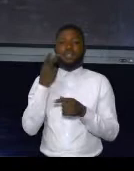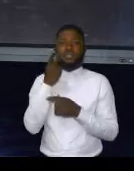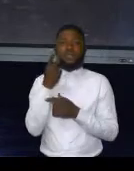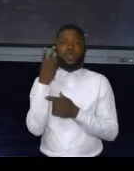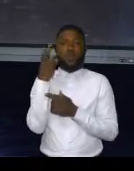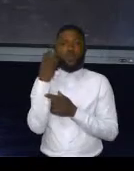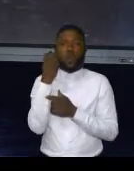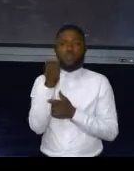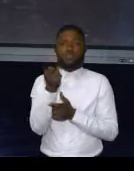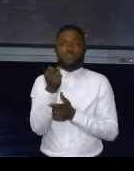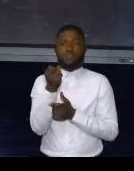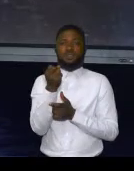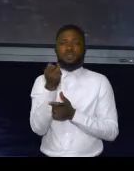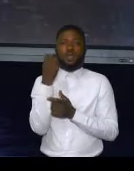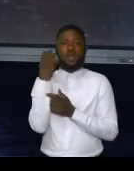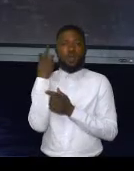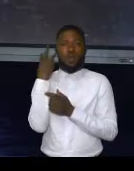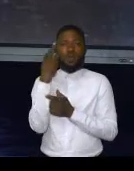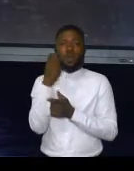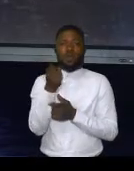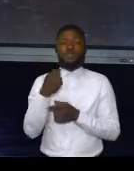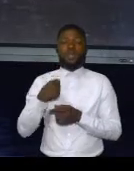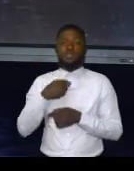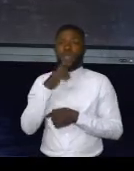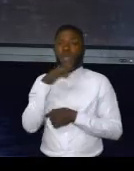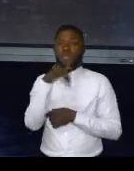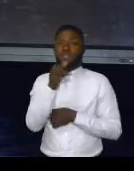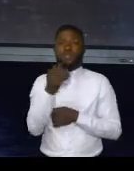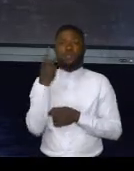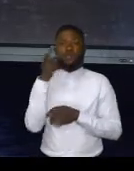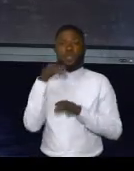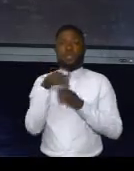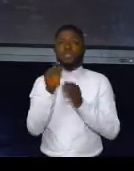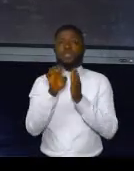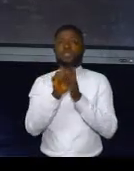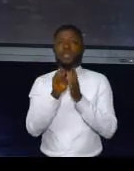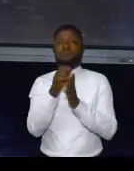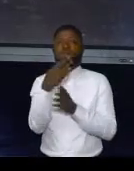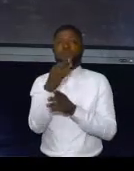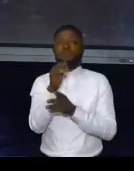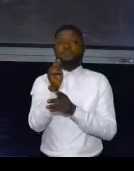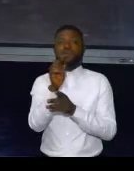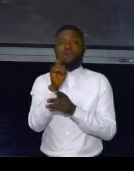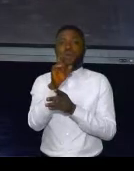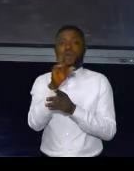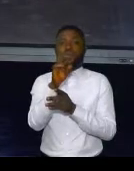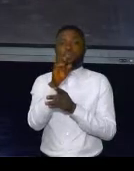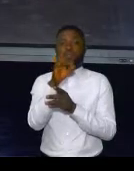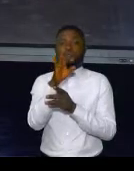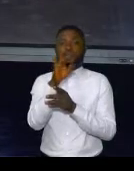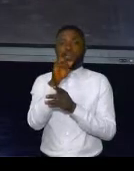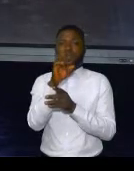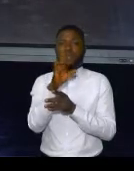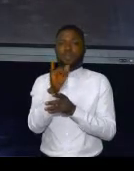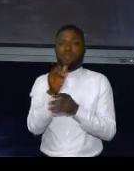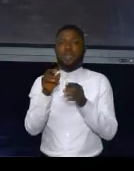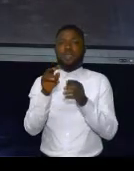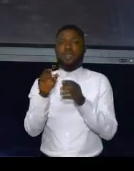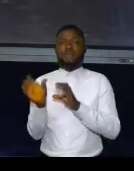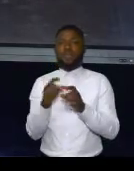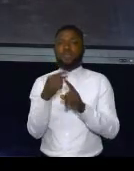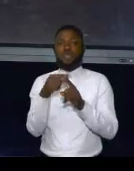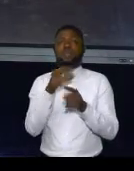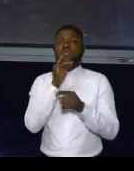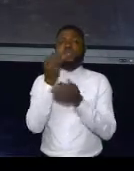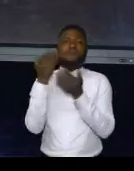Then let's look at was. Was. We are still looking at examples of auxiliary verbs.